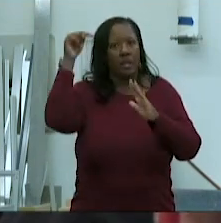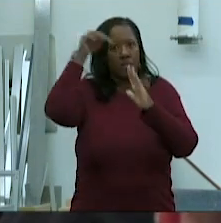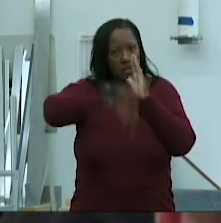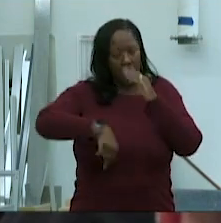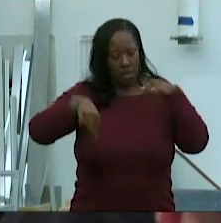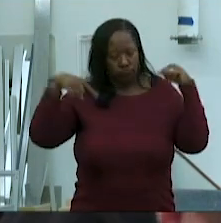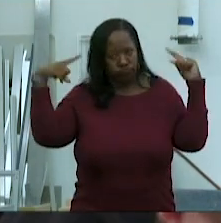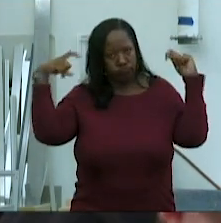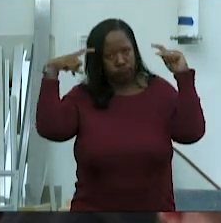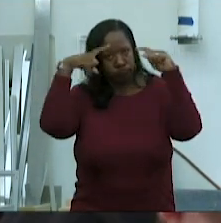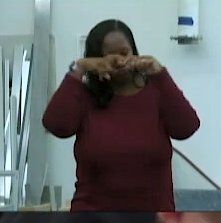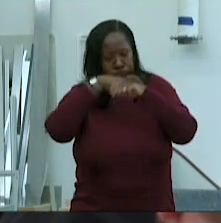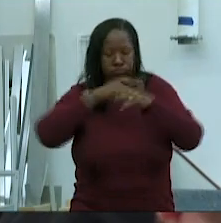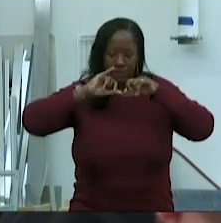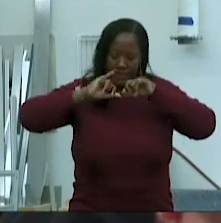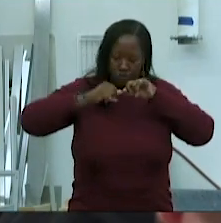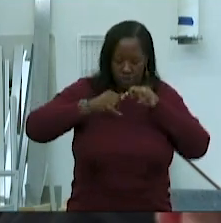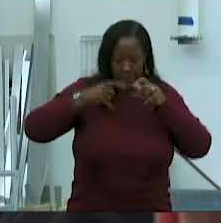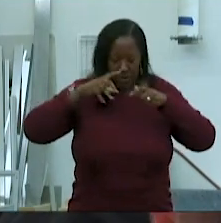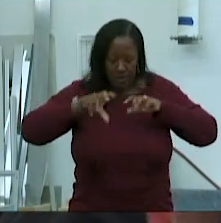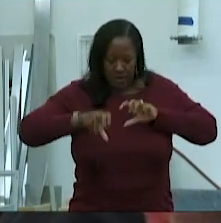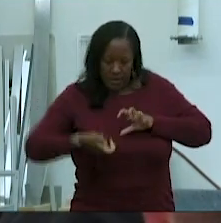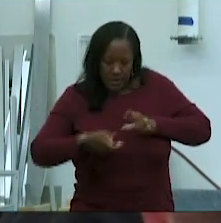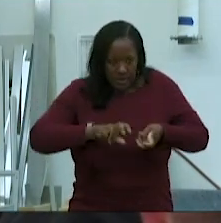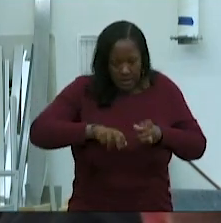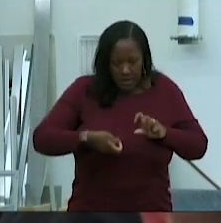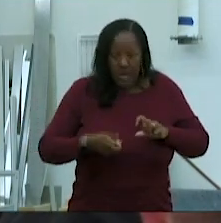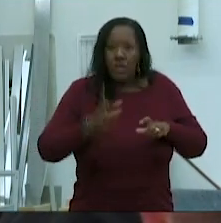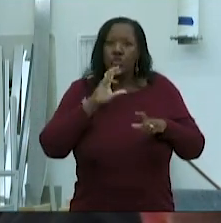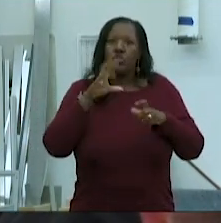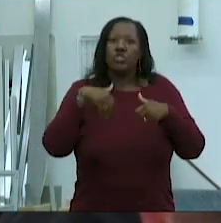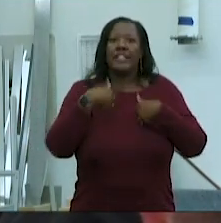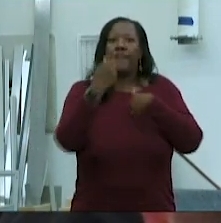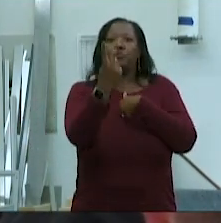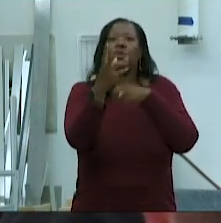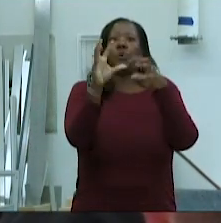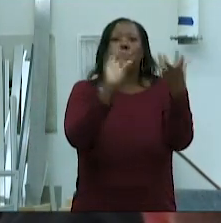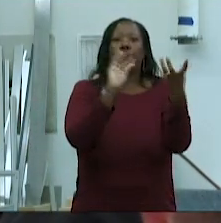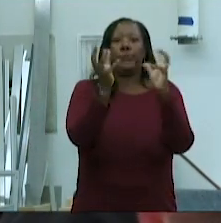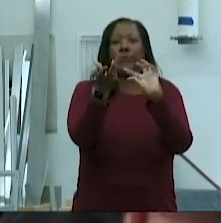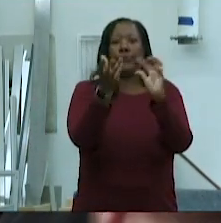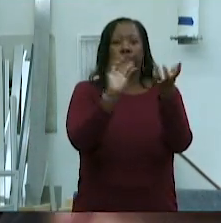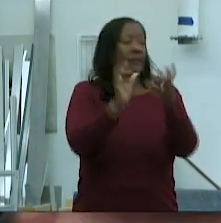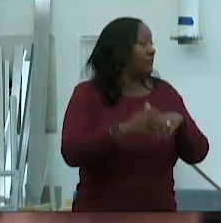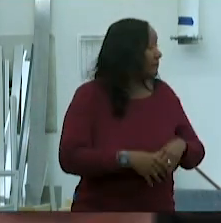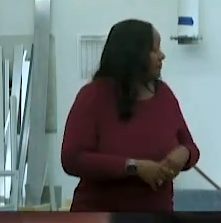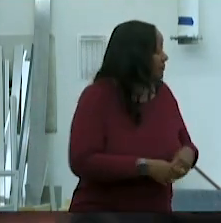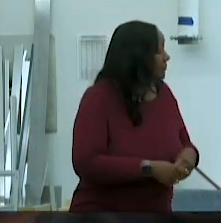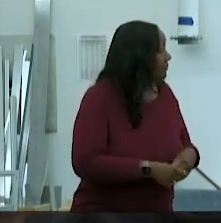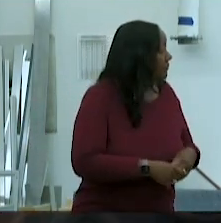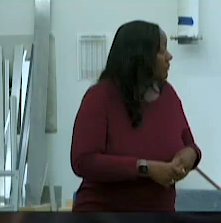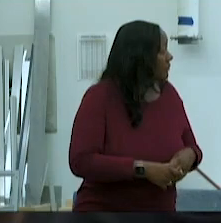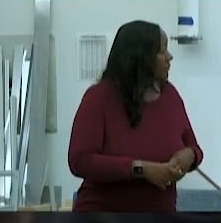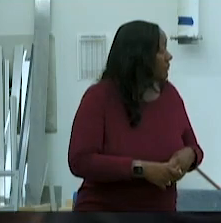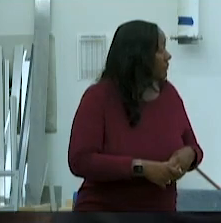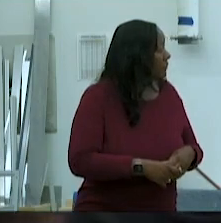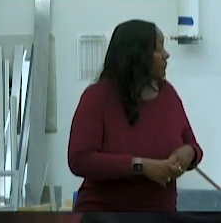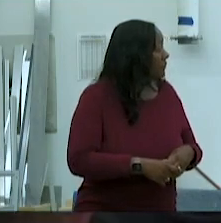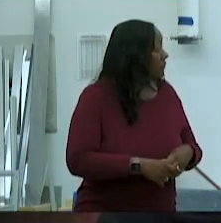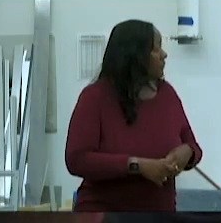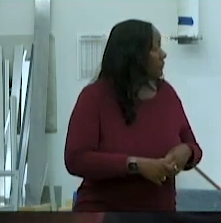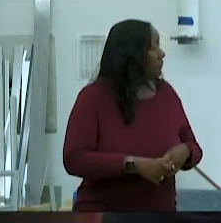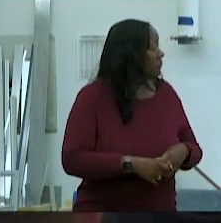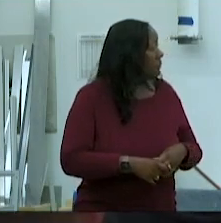that's like a super complex solution to turning two little rocks around. Yeah, and the return, you see we use a door return. That mechanism